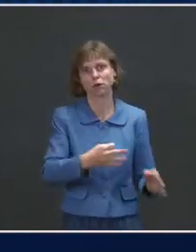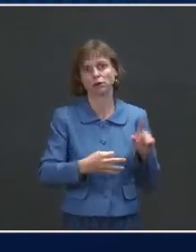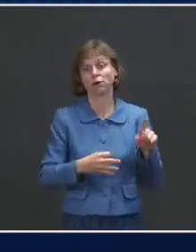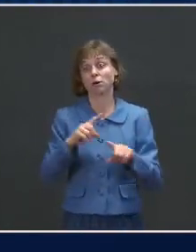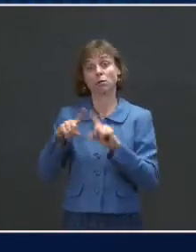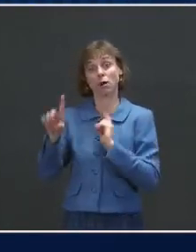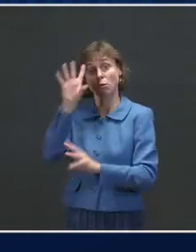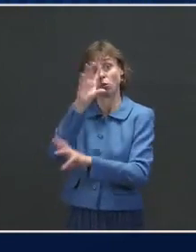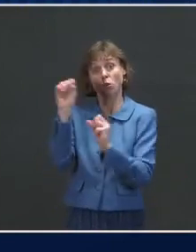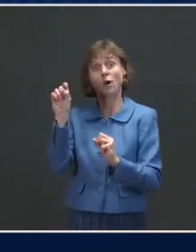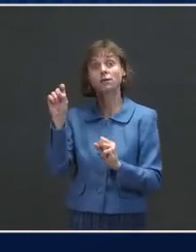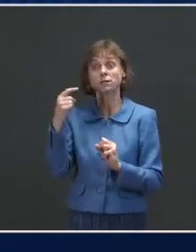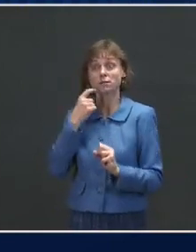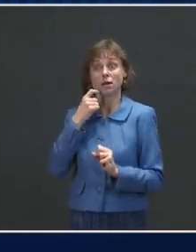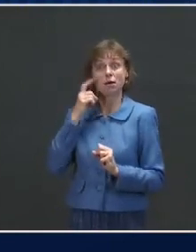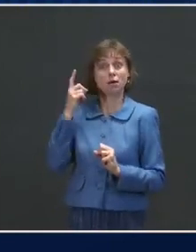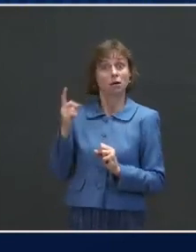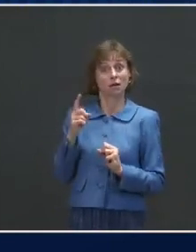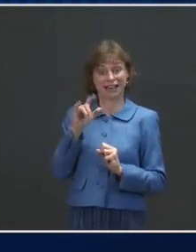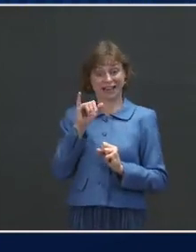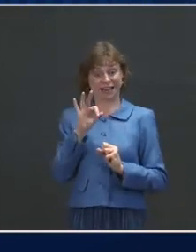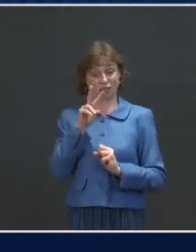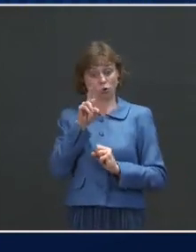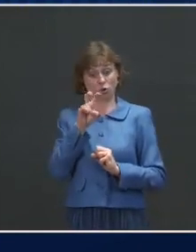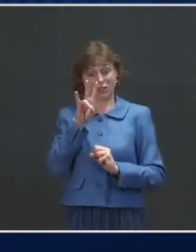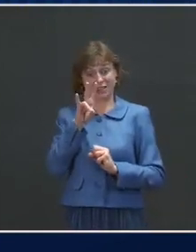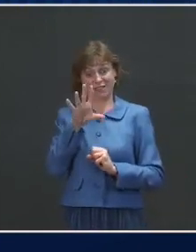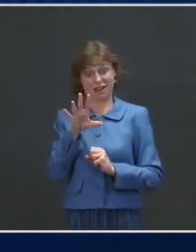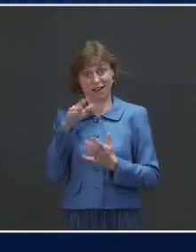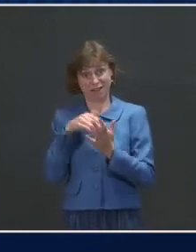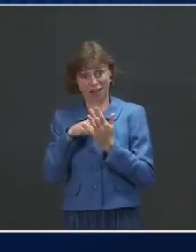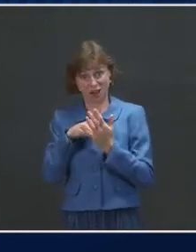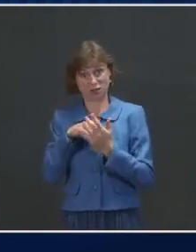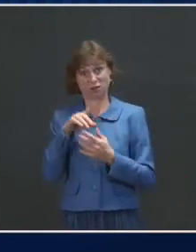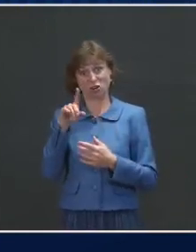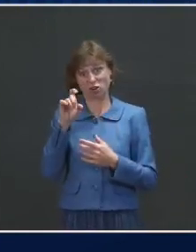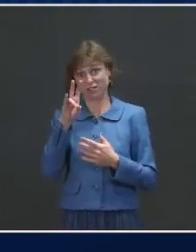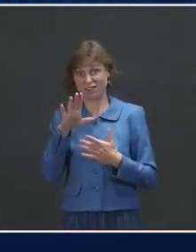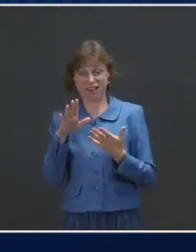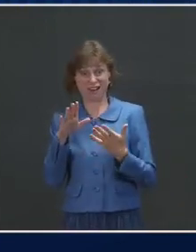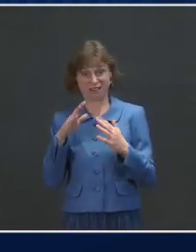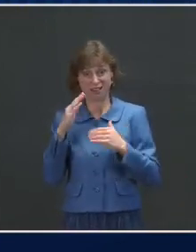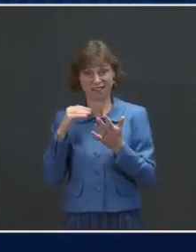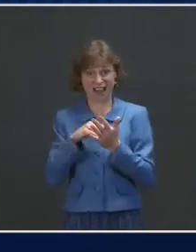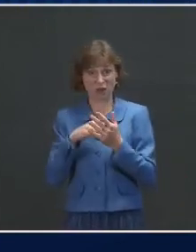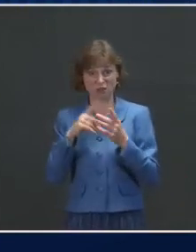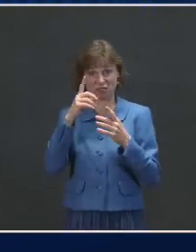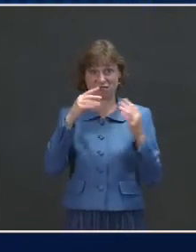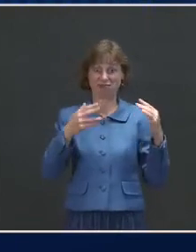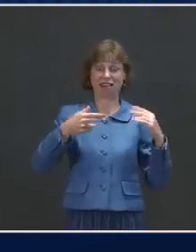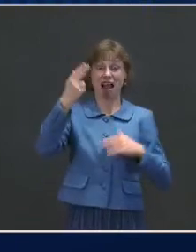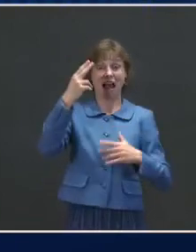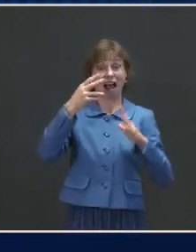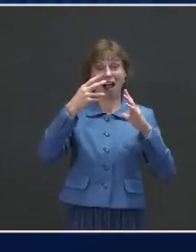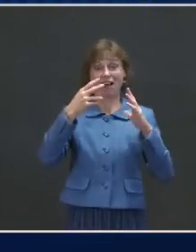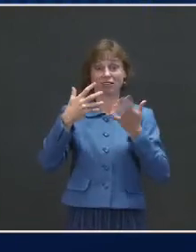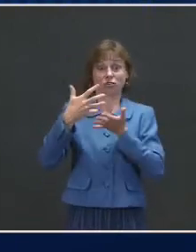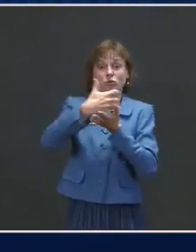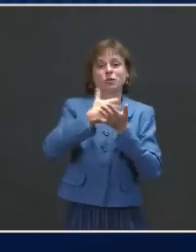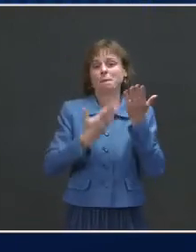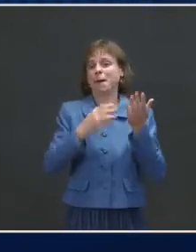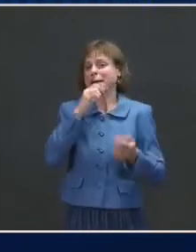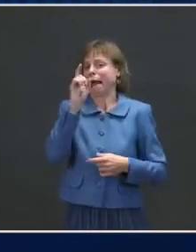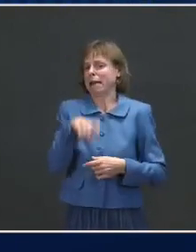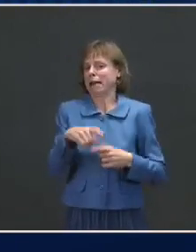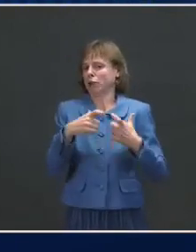that families making $275,000, $300,000 a year may not be the most in need of checks at this point in time.